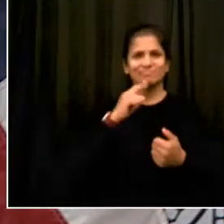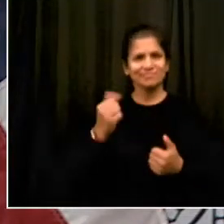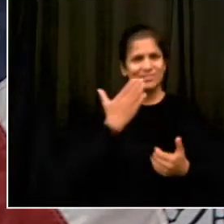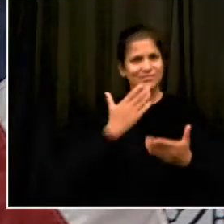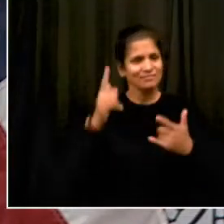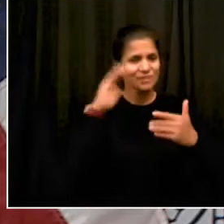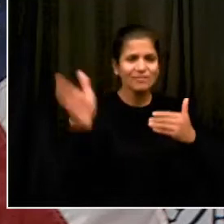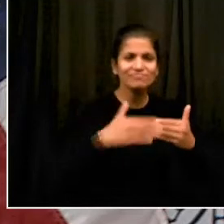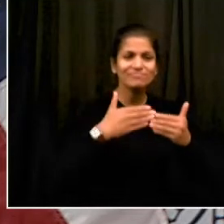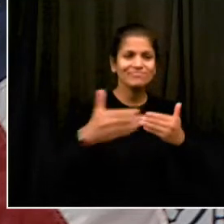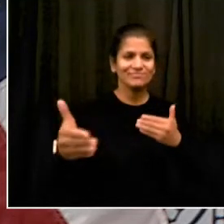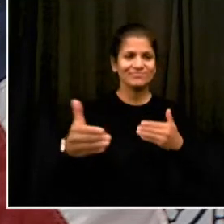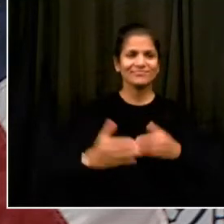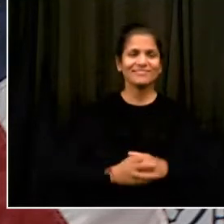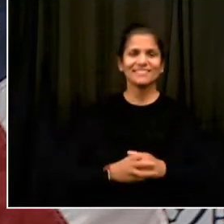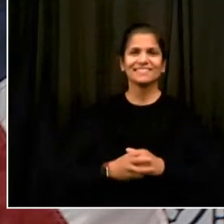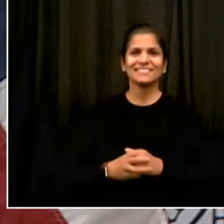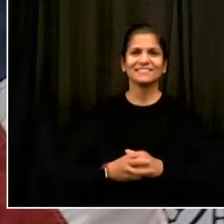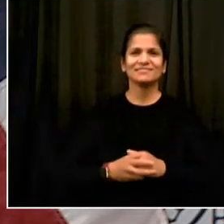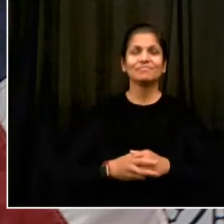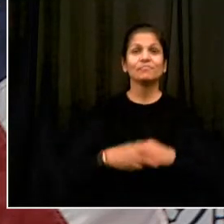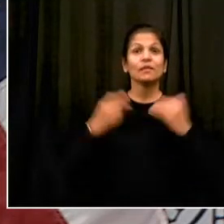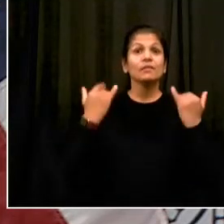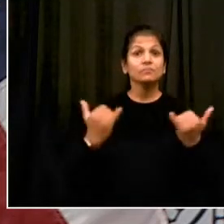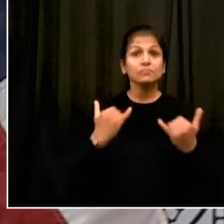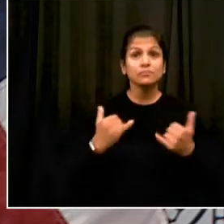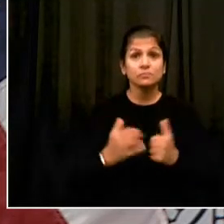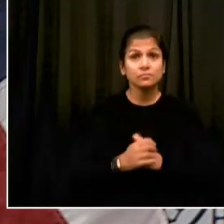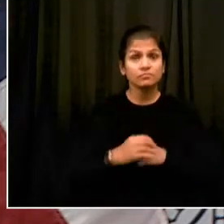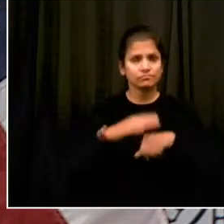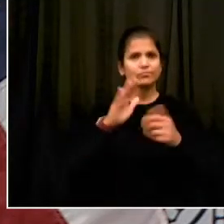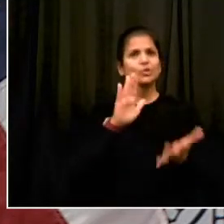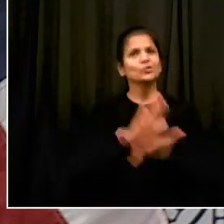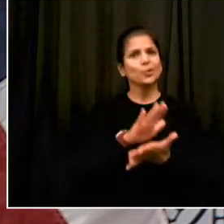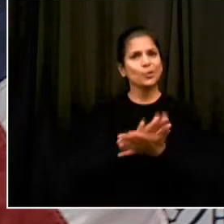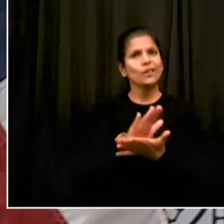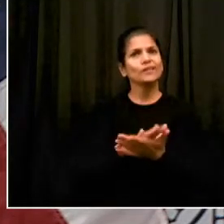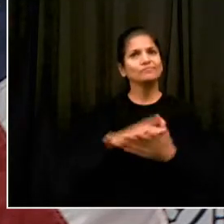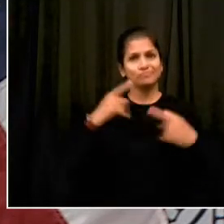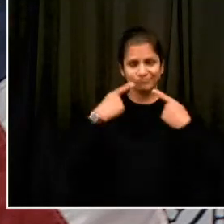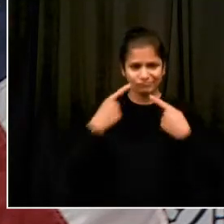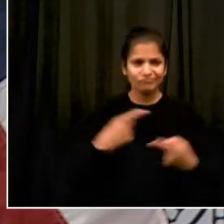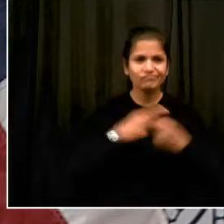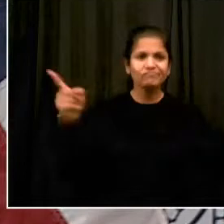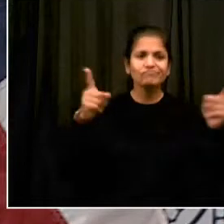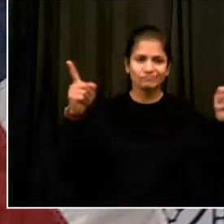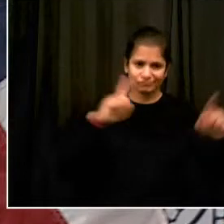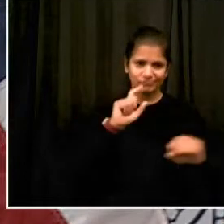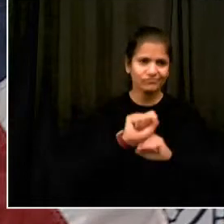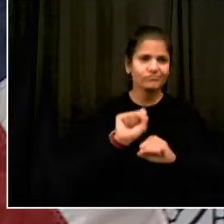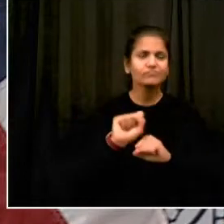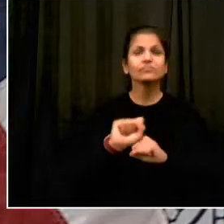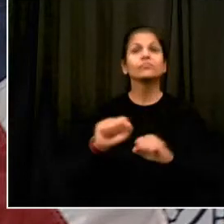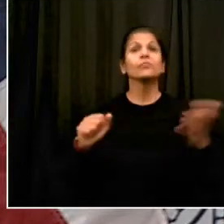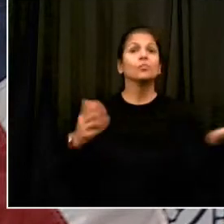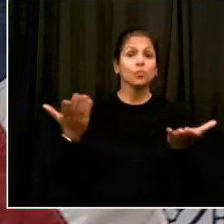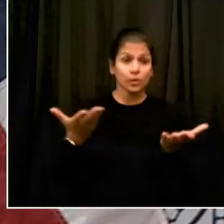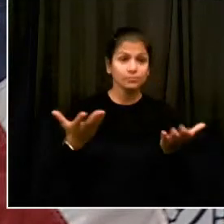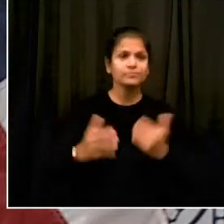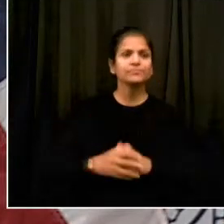with a major announcement regarding our school system. And I want to start with just a moment